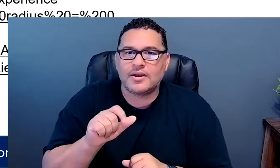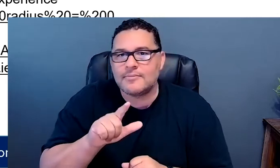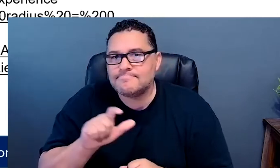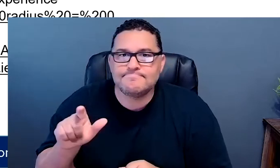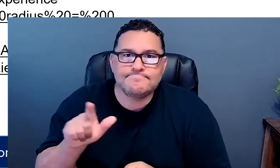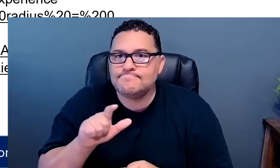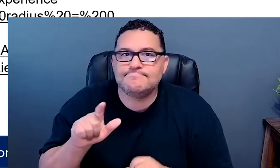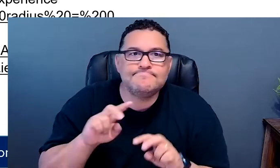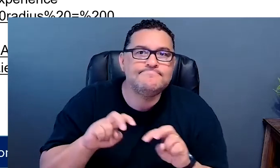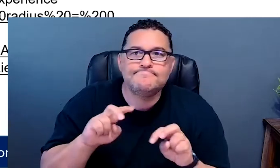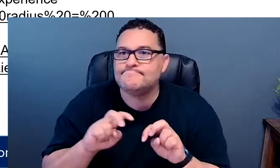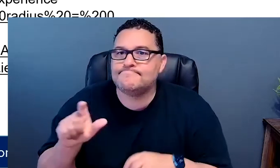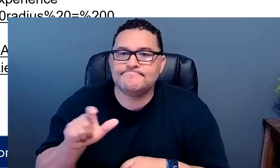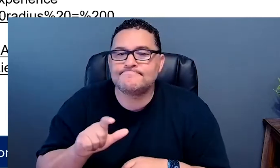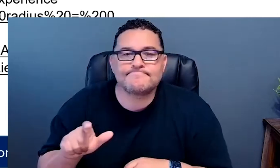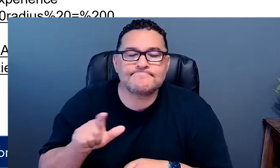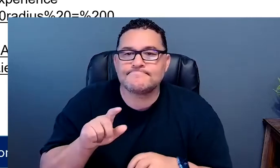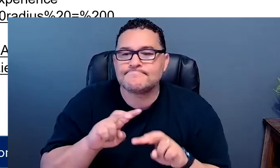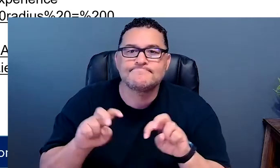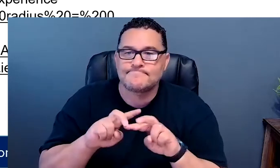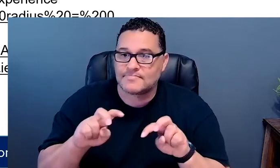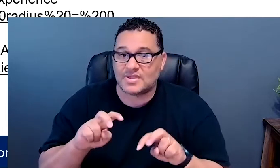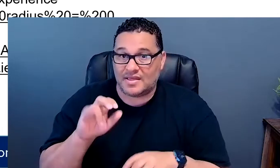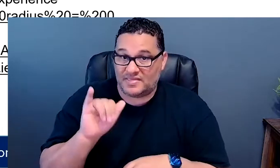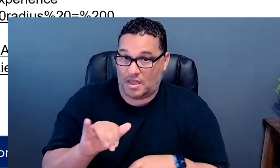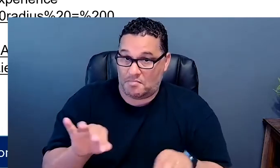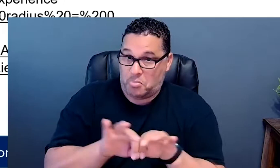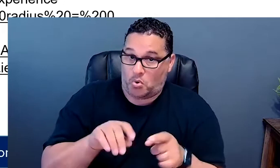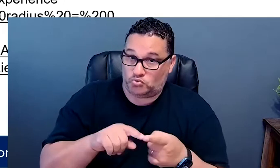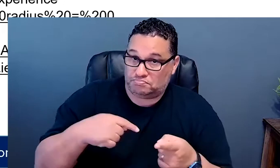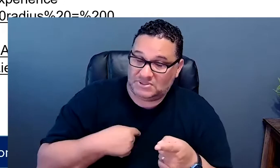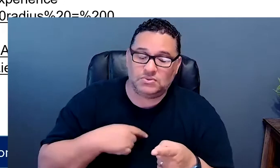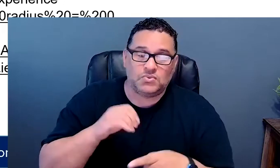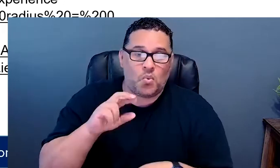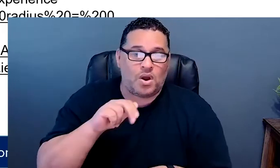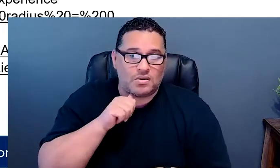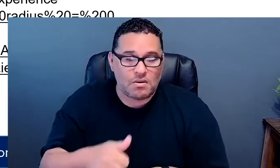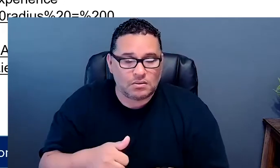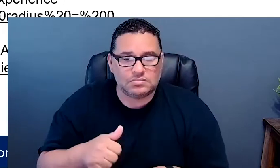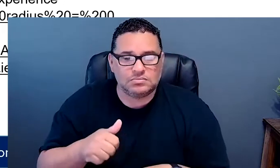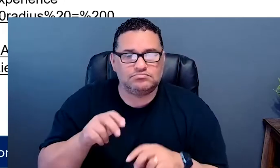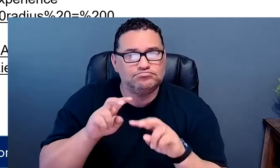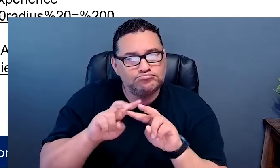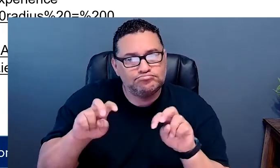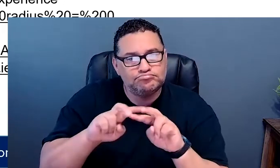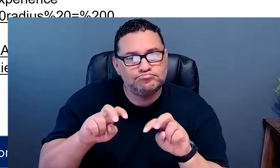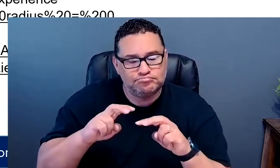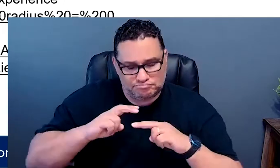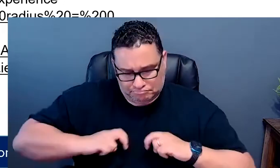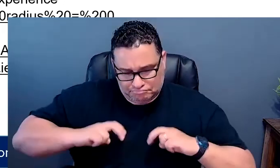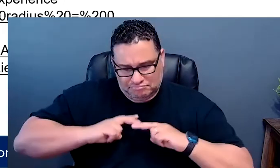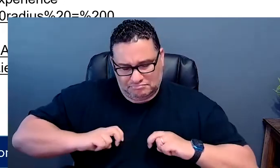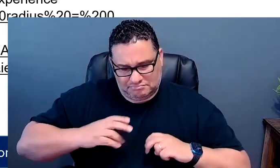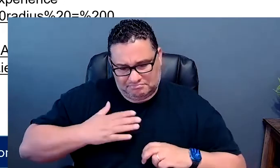and consider, is that something important to me or not? Knowing your style, what your preferences